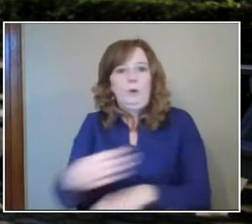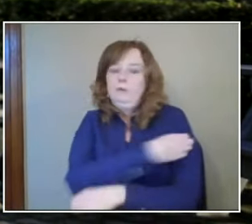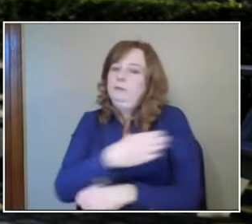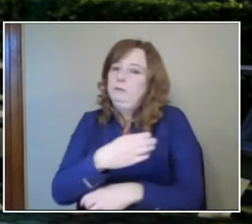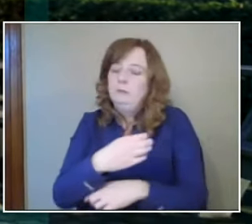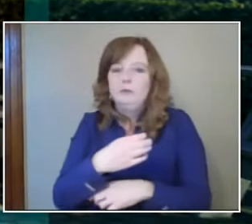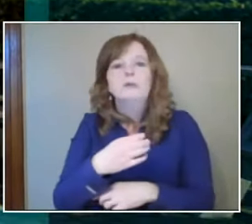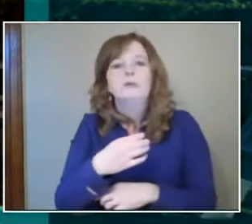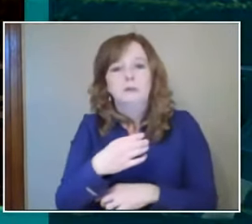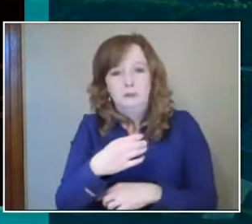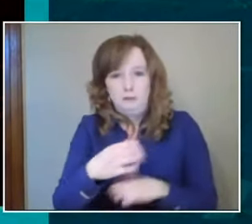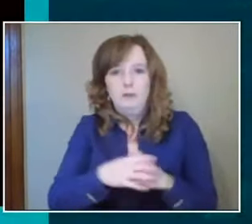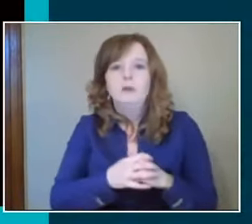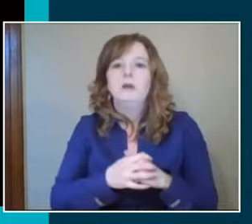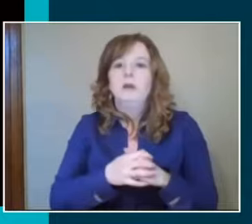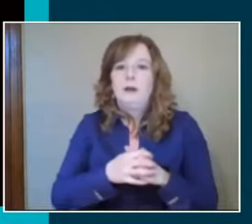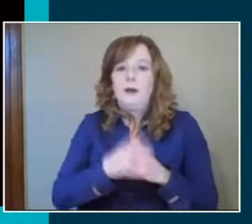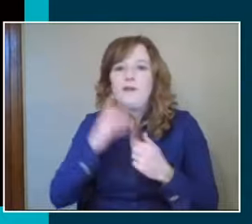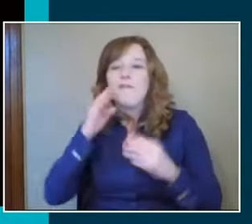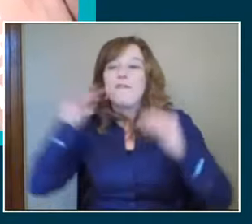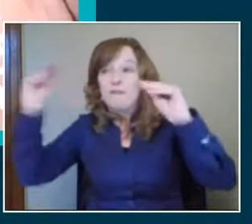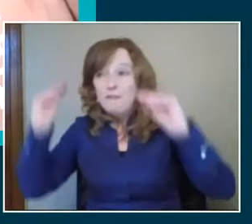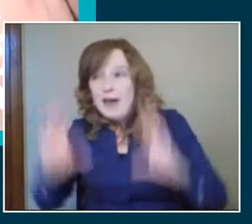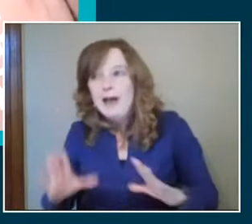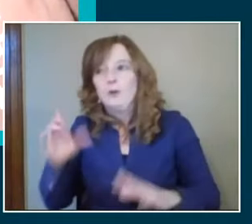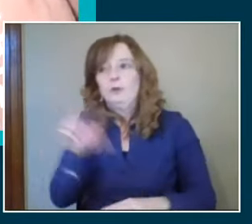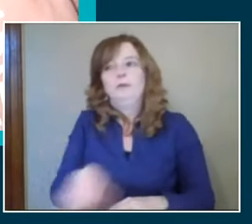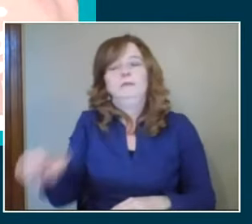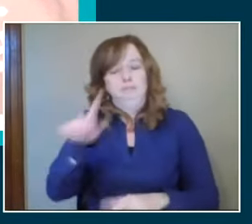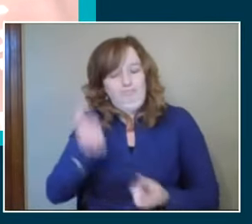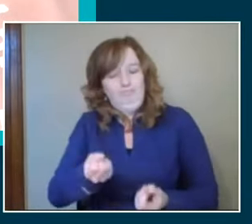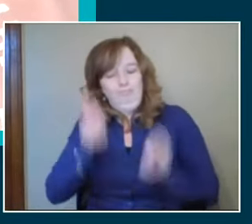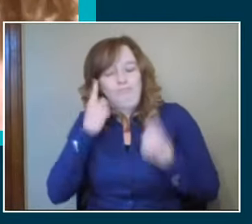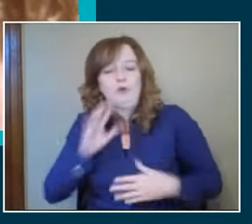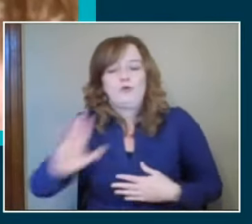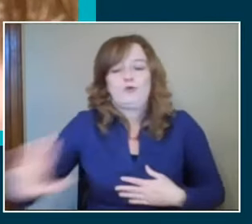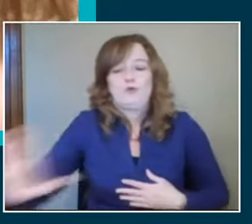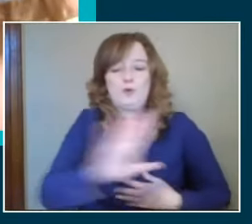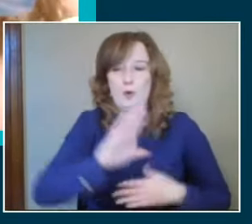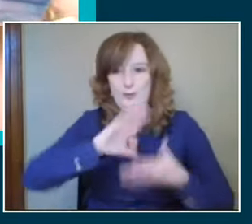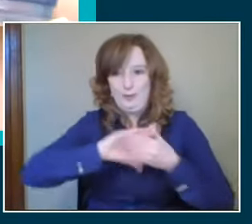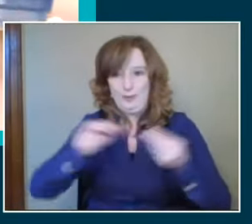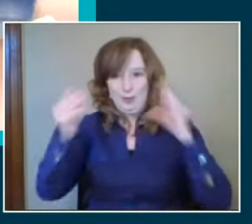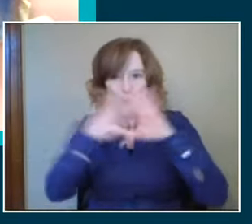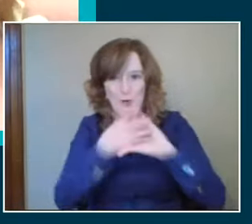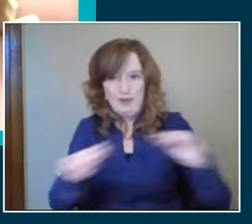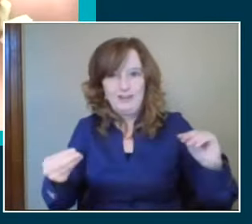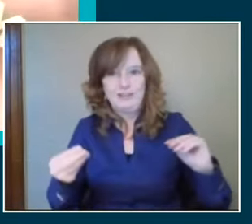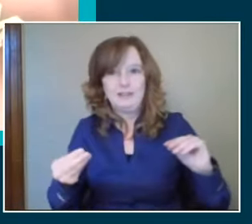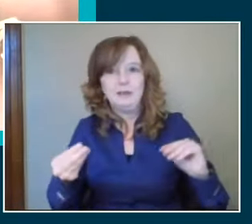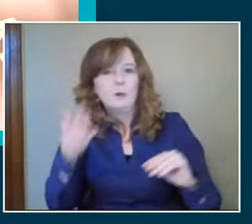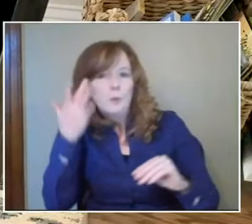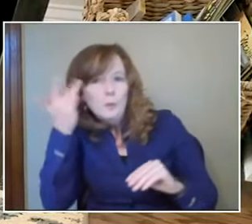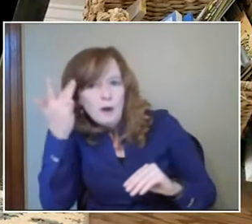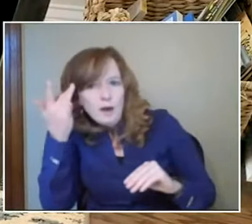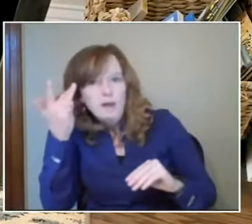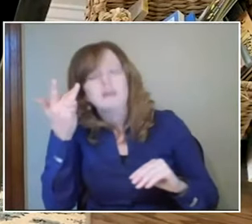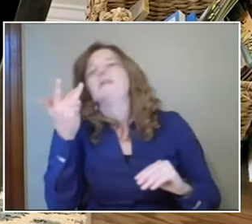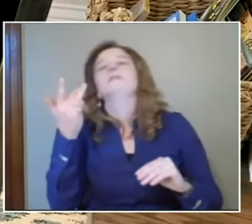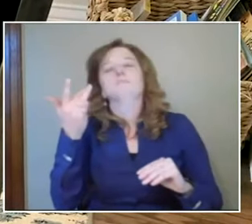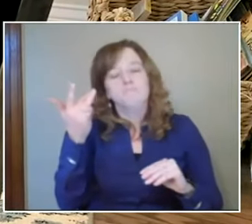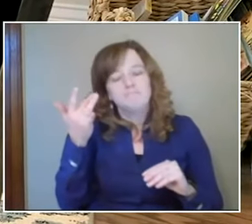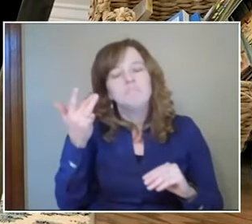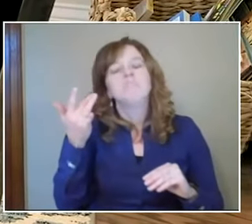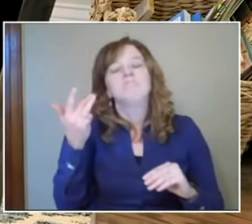stories better than our faculty. That's in part because many of our faculty also understand